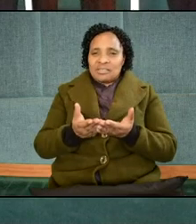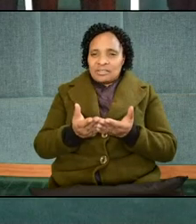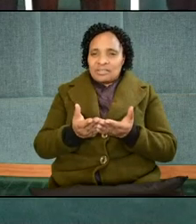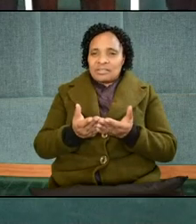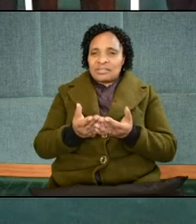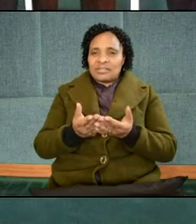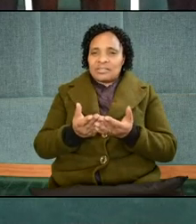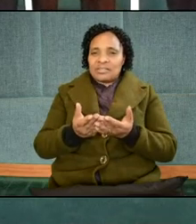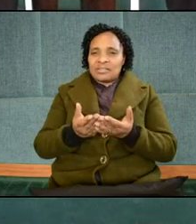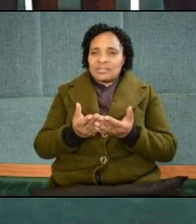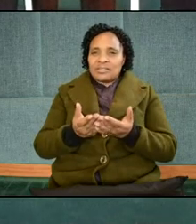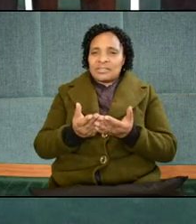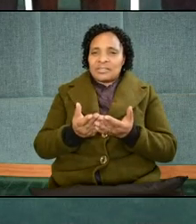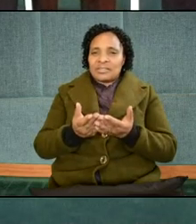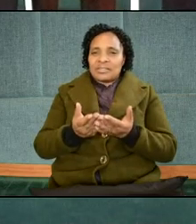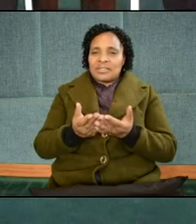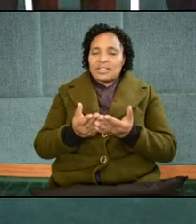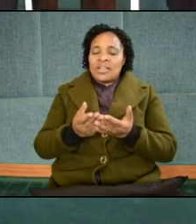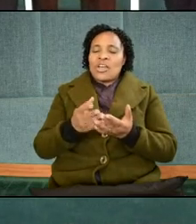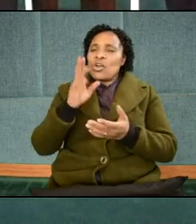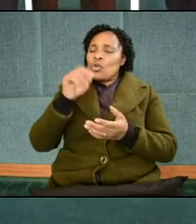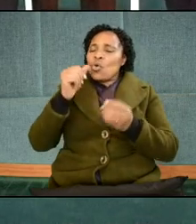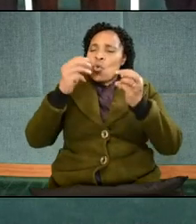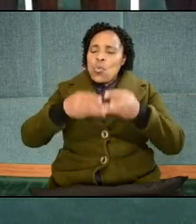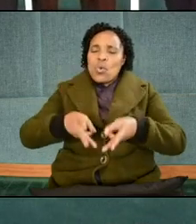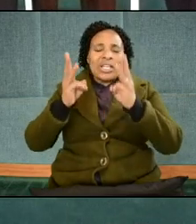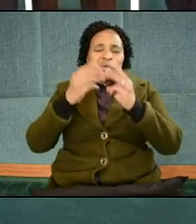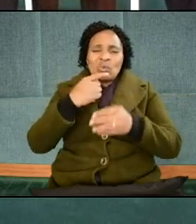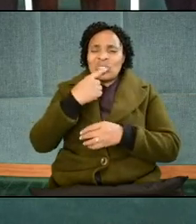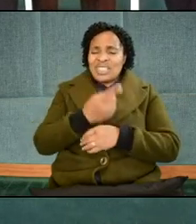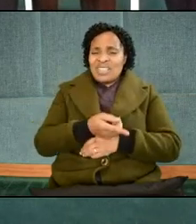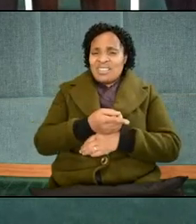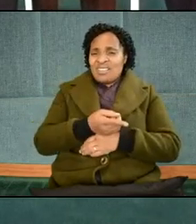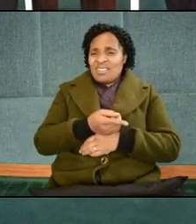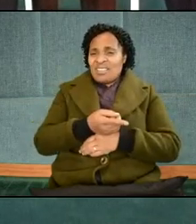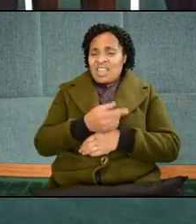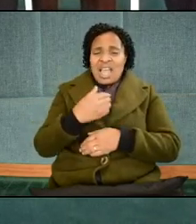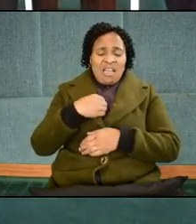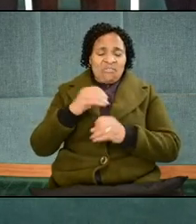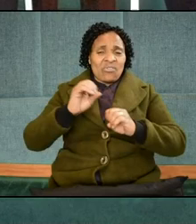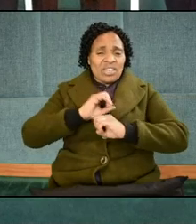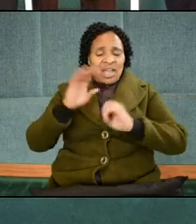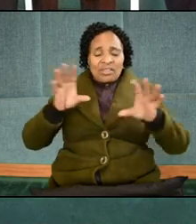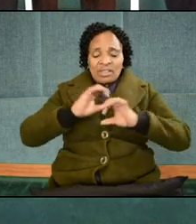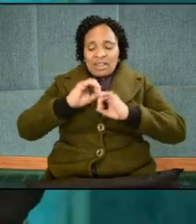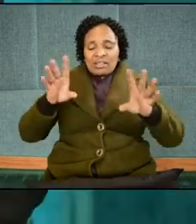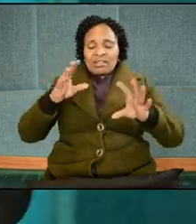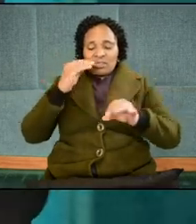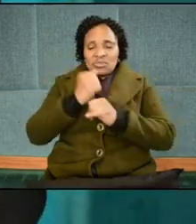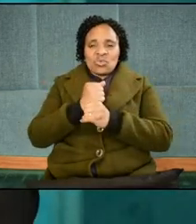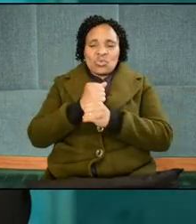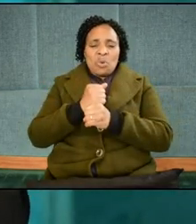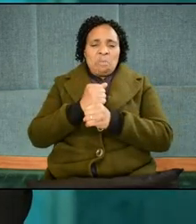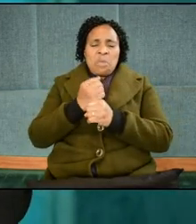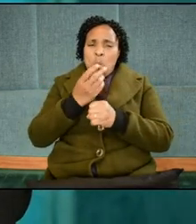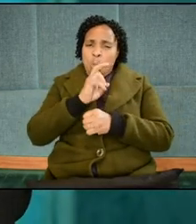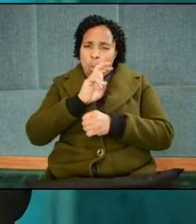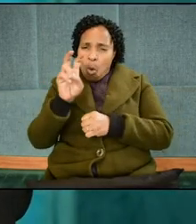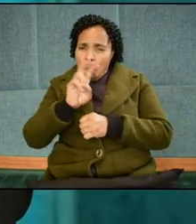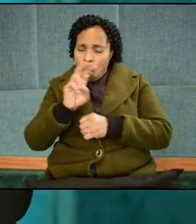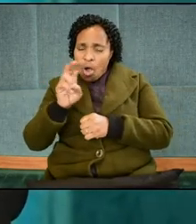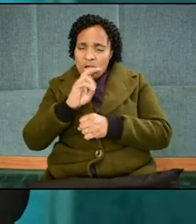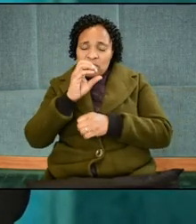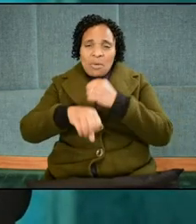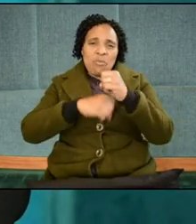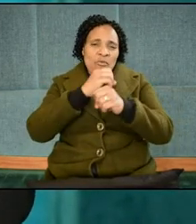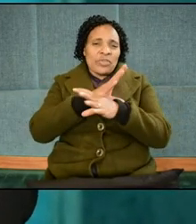is no way. There is no way you can say, I have nothing to do, let me watch a movie. This